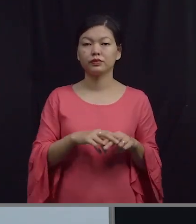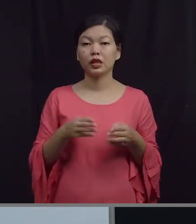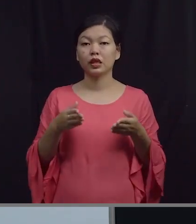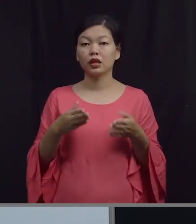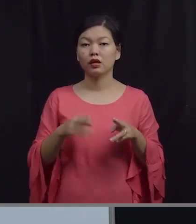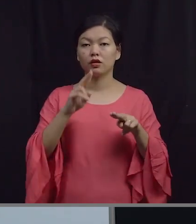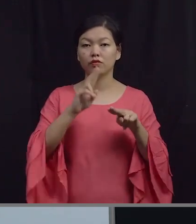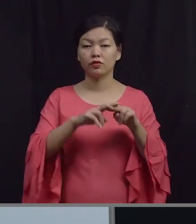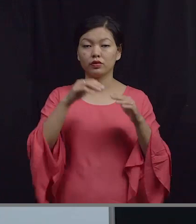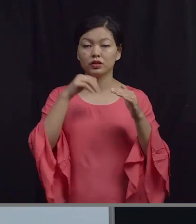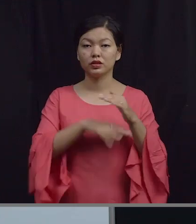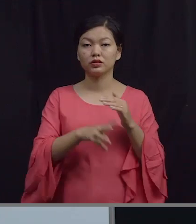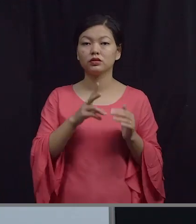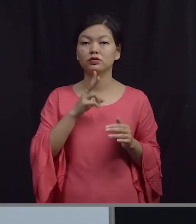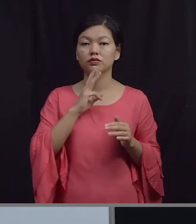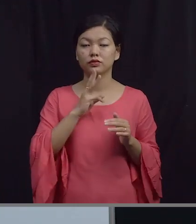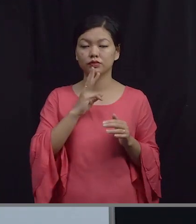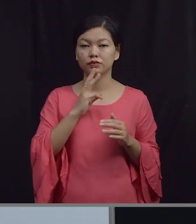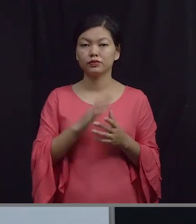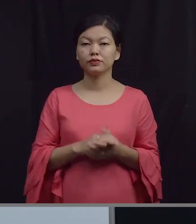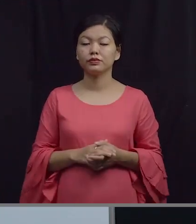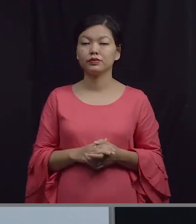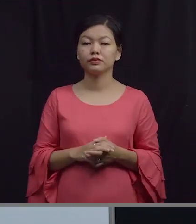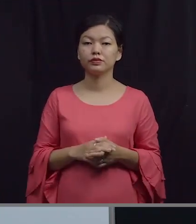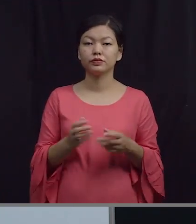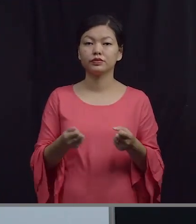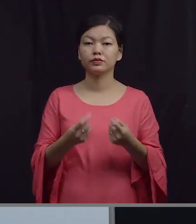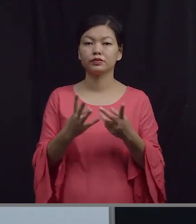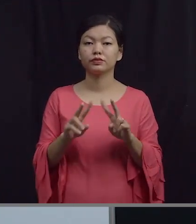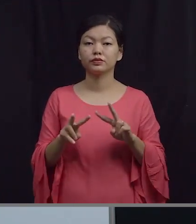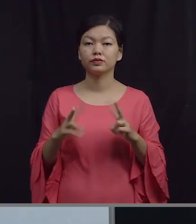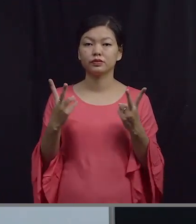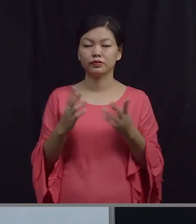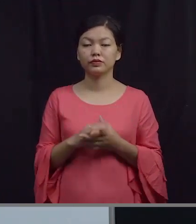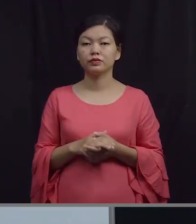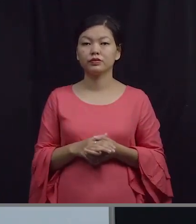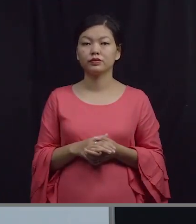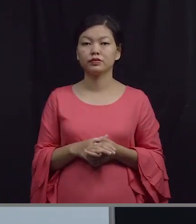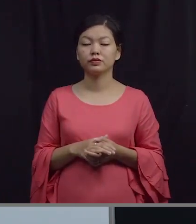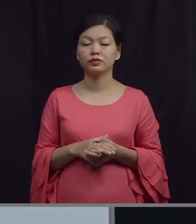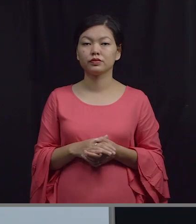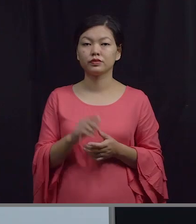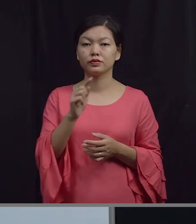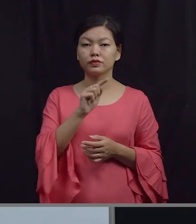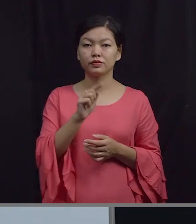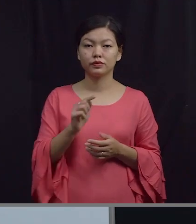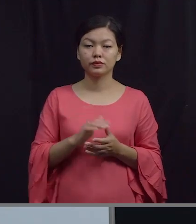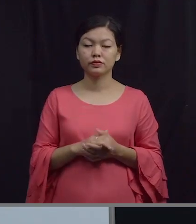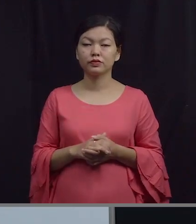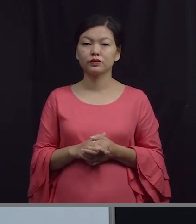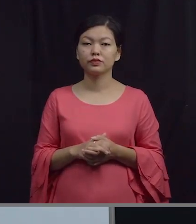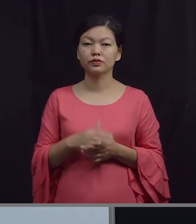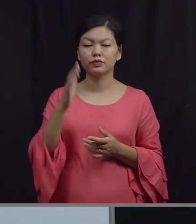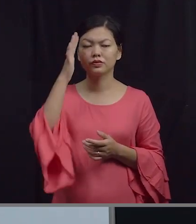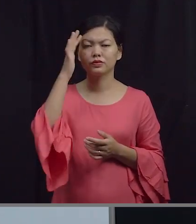is in water, means the lens is in water, so we will calculate the focal length in water. So equal to, now you have